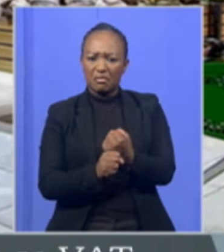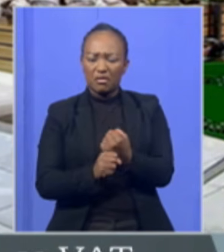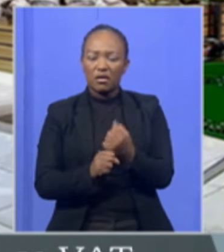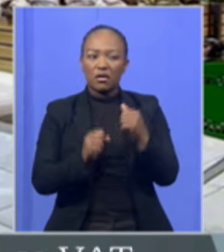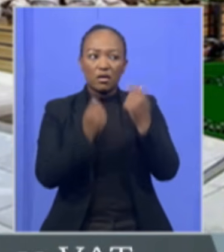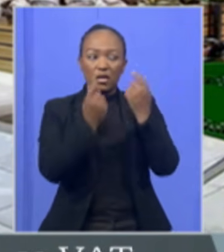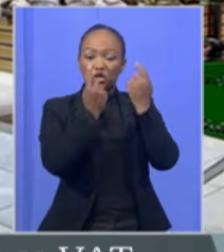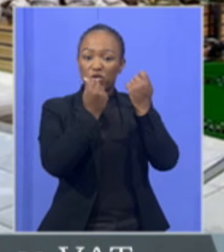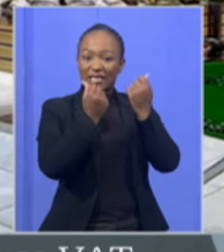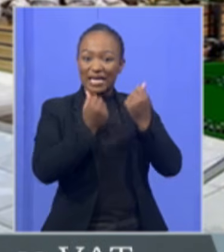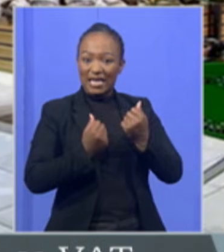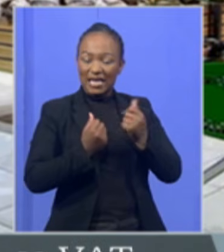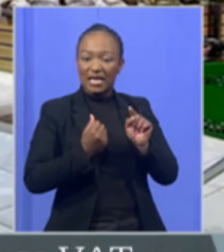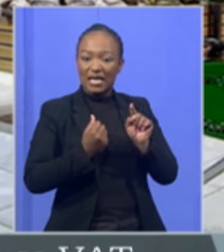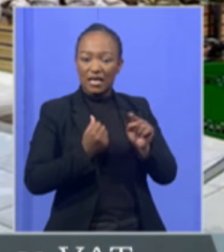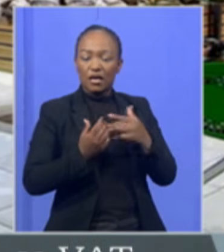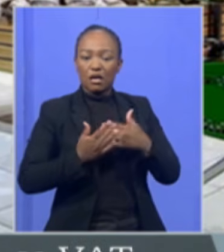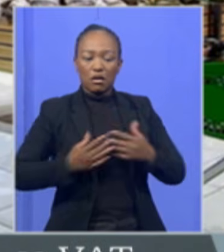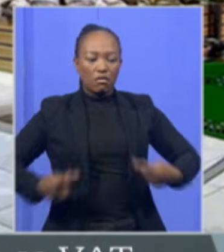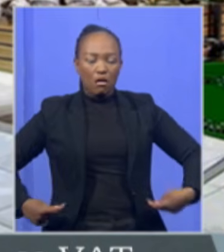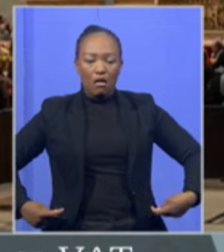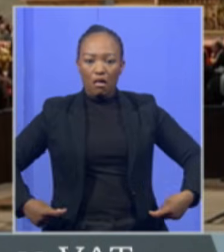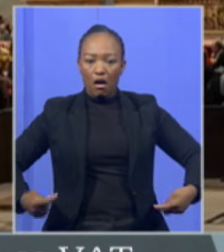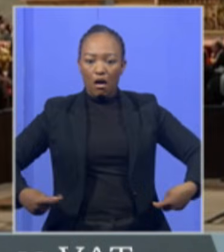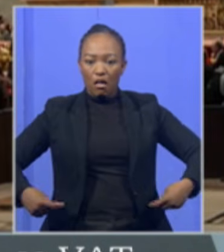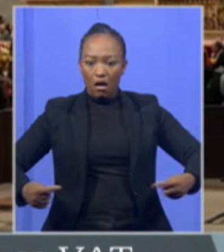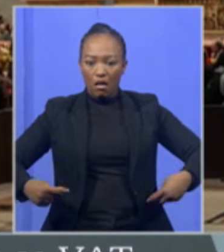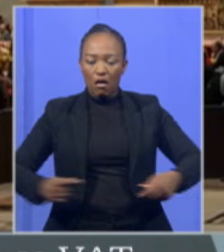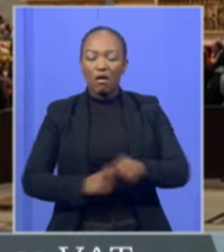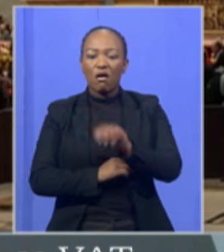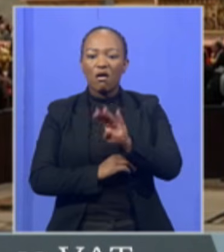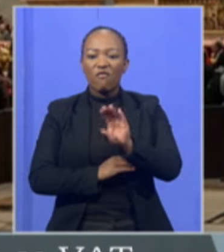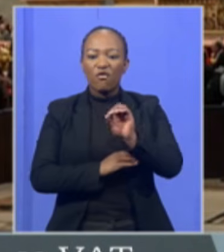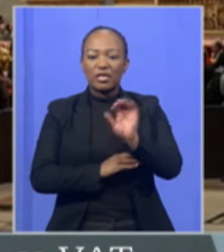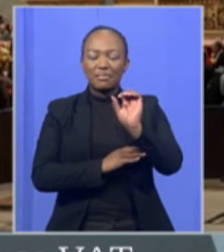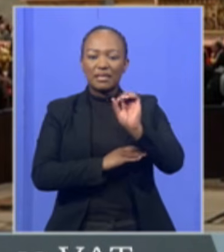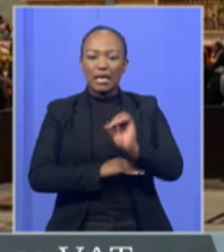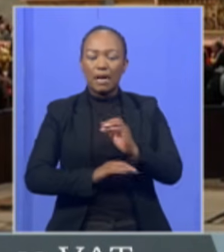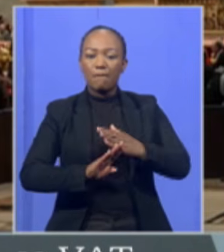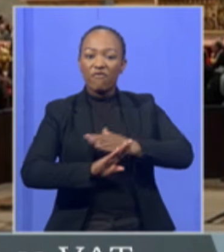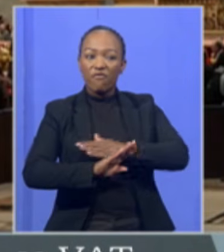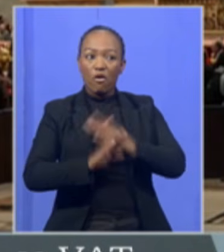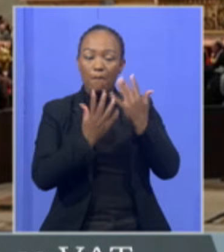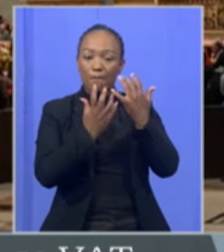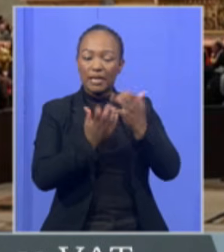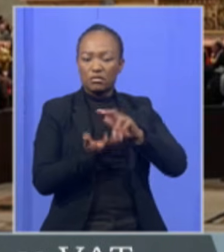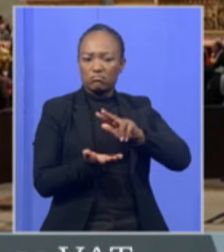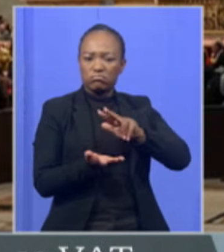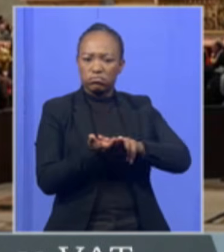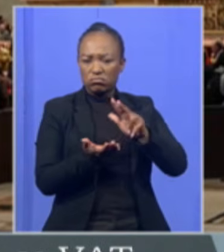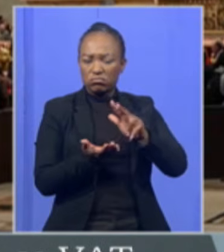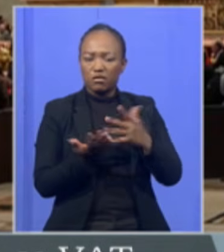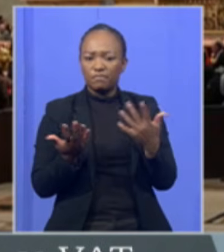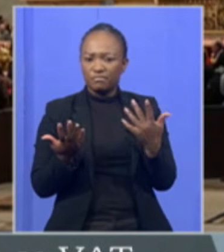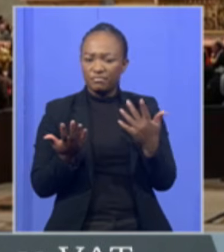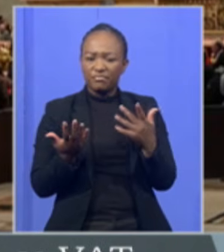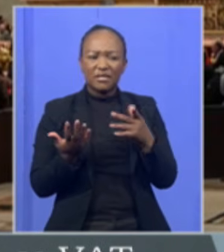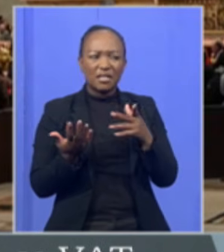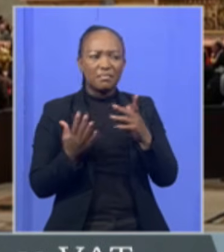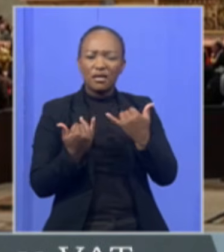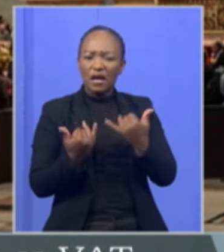Treasury can spend up to 40% of the previous budget even before the budget is passed. So there is no